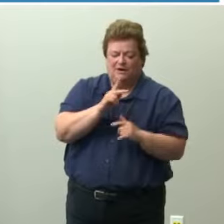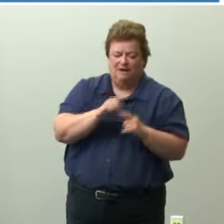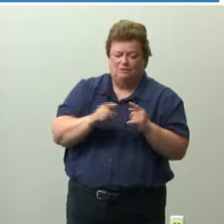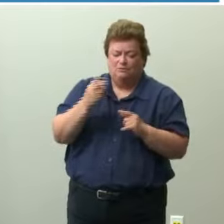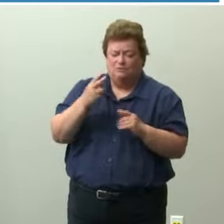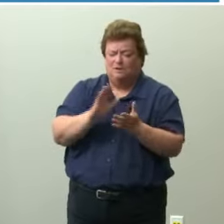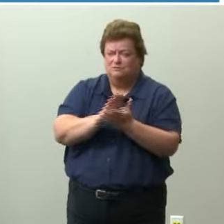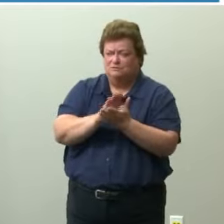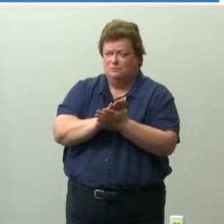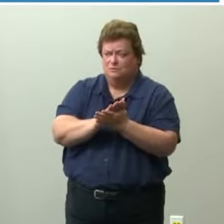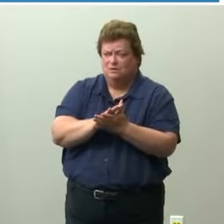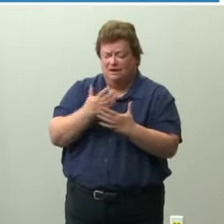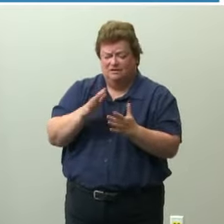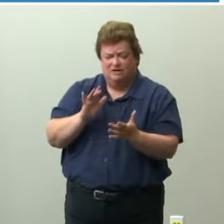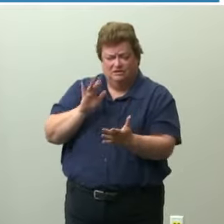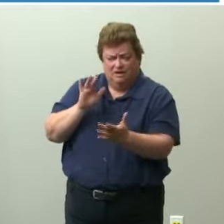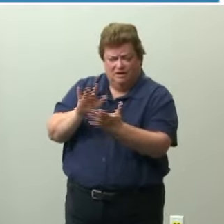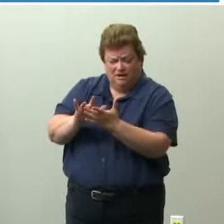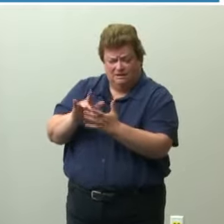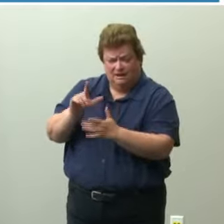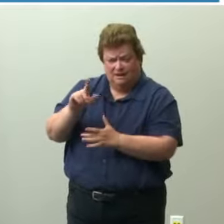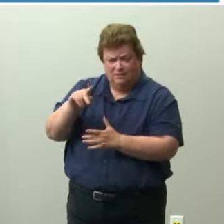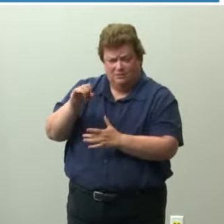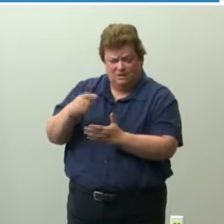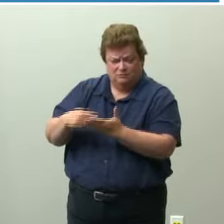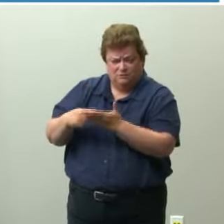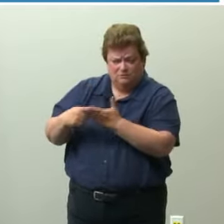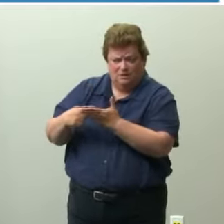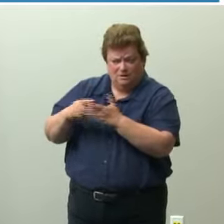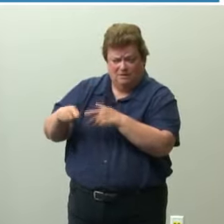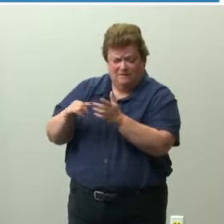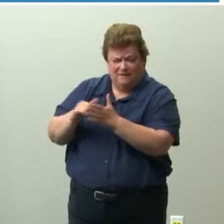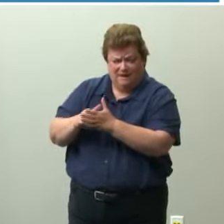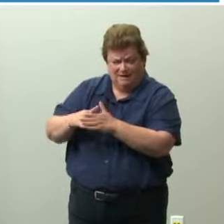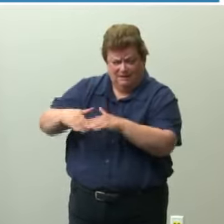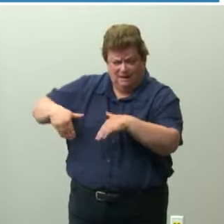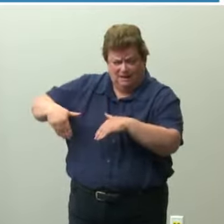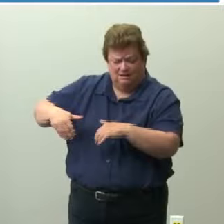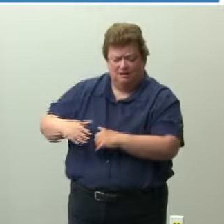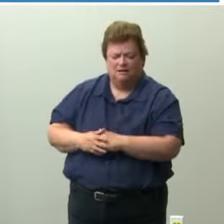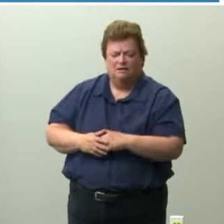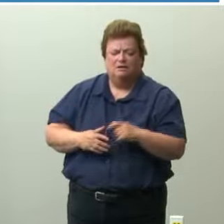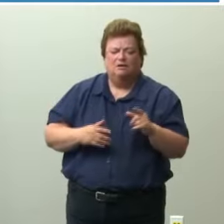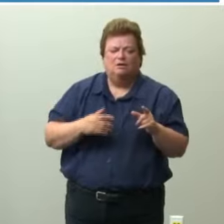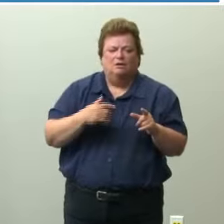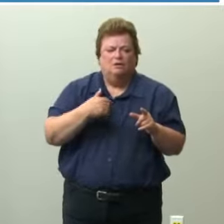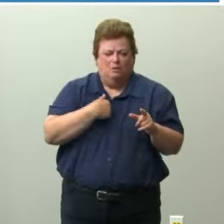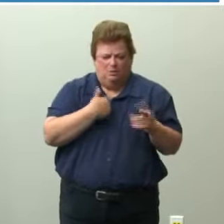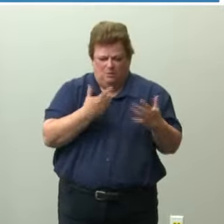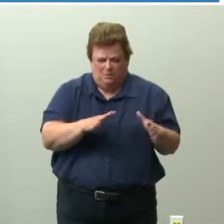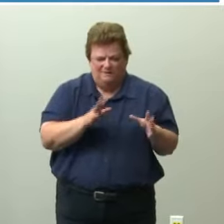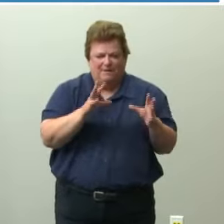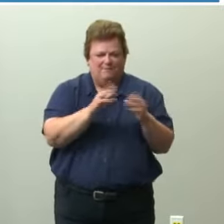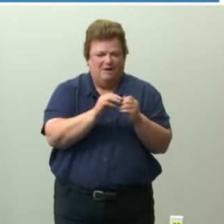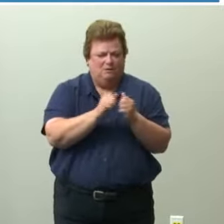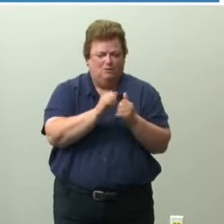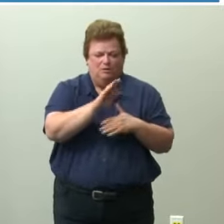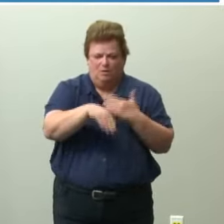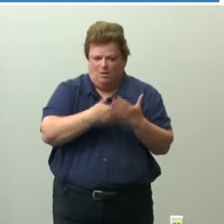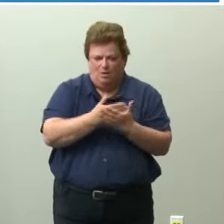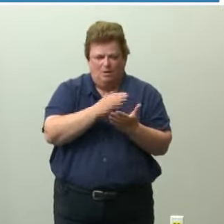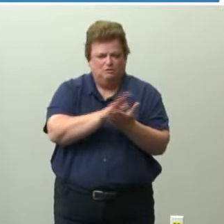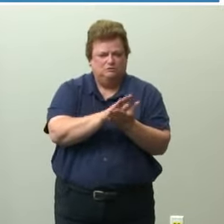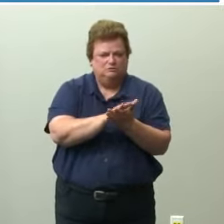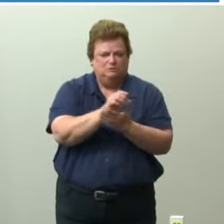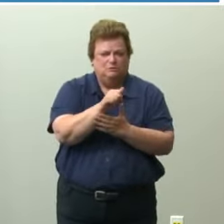time. Have you reached out to LPS or talked to LPS about this yet? We've been meeting with all the school administrators